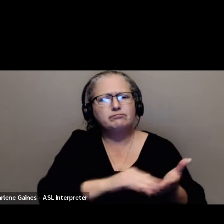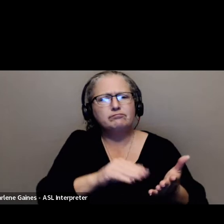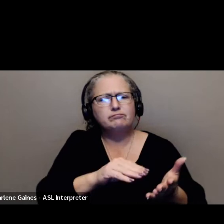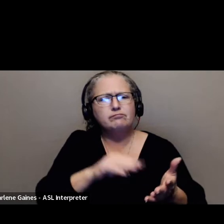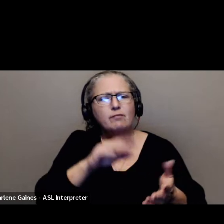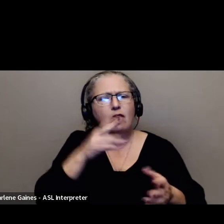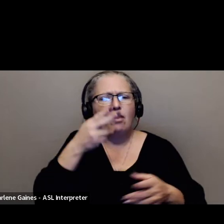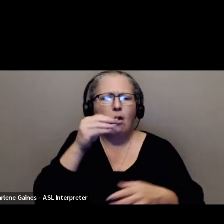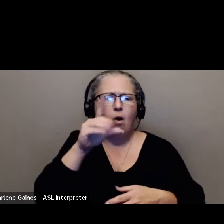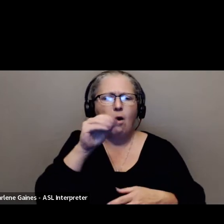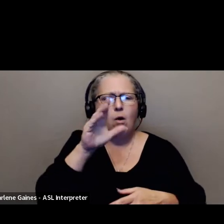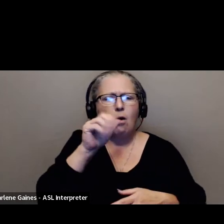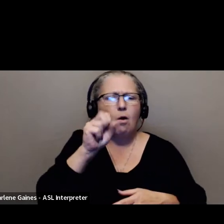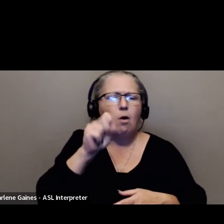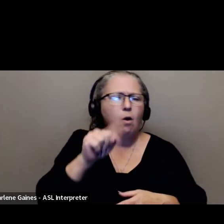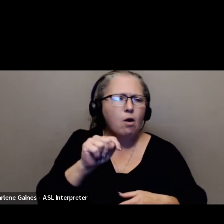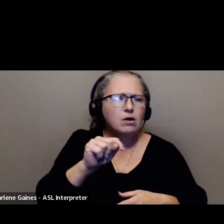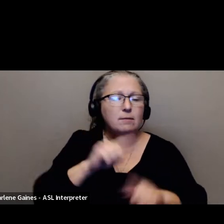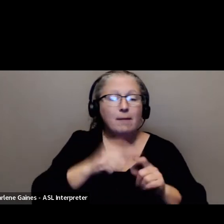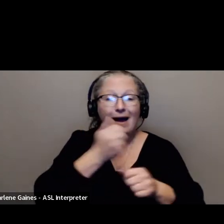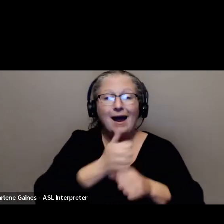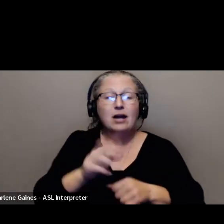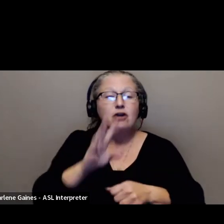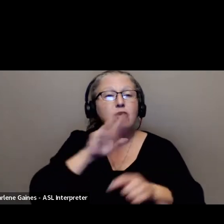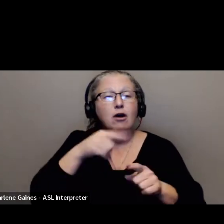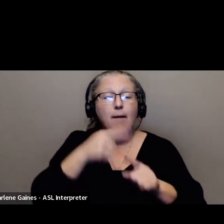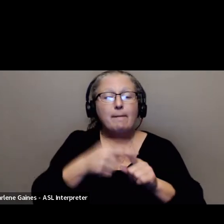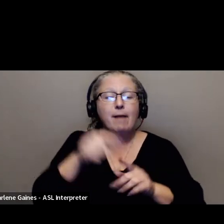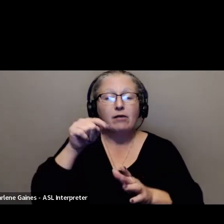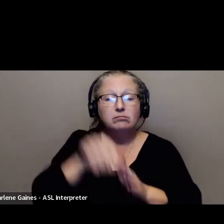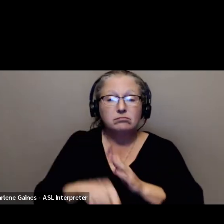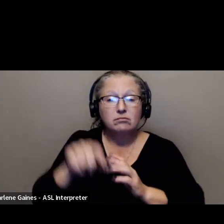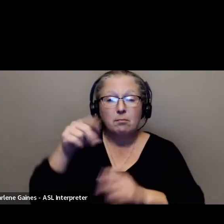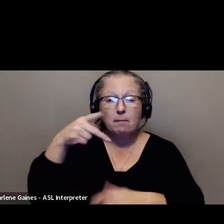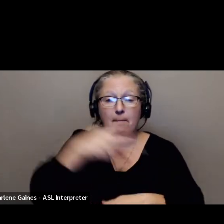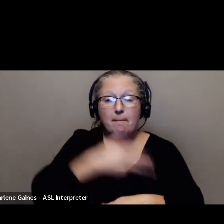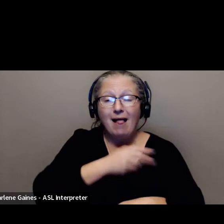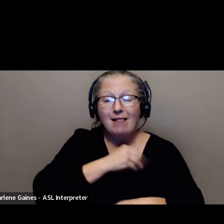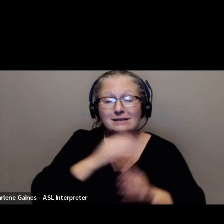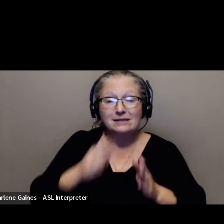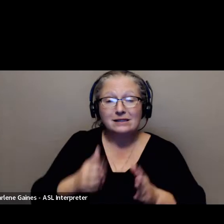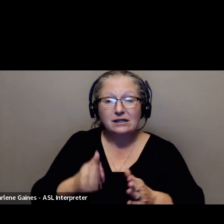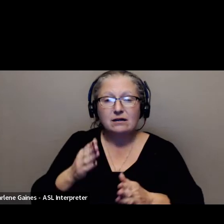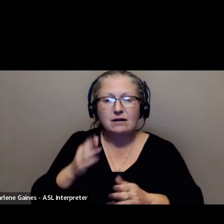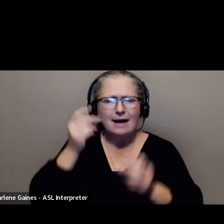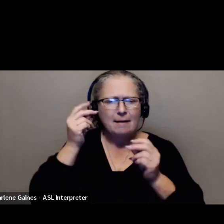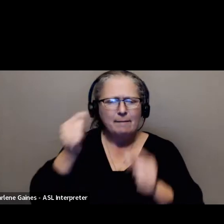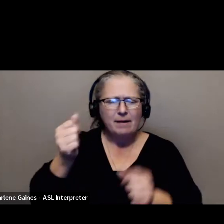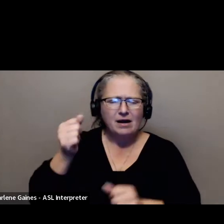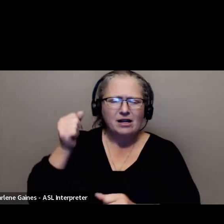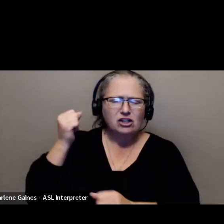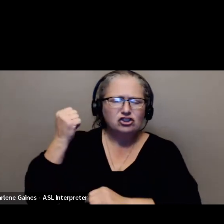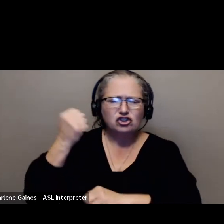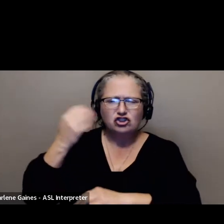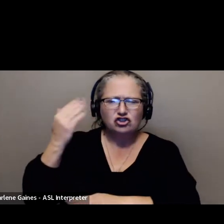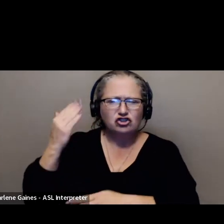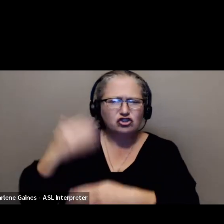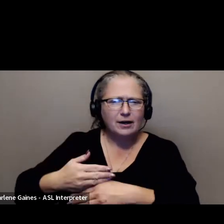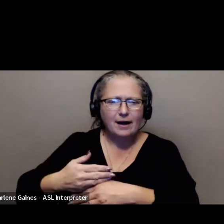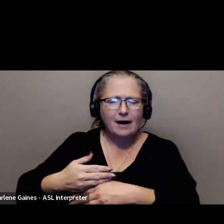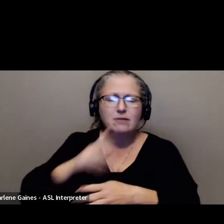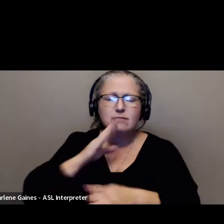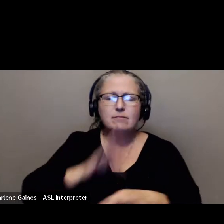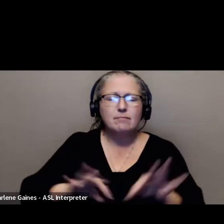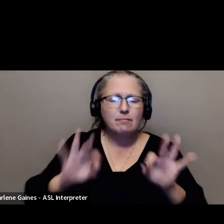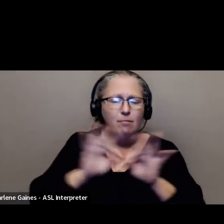the Holocaust, while any talk of the genocide of the Palestinians is immediately shut down. It is crucial for the board